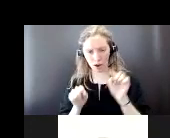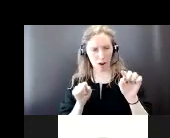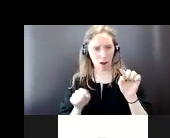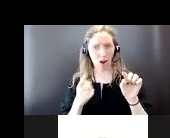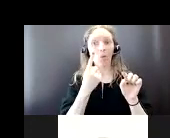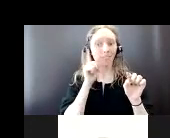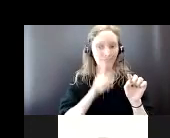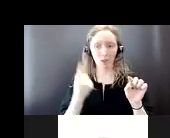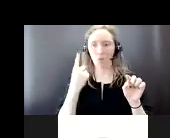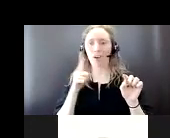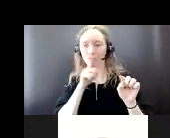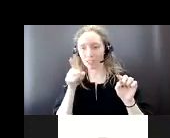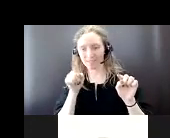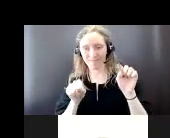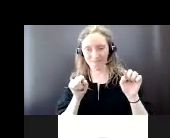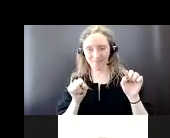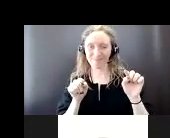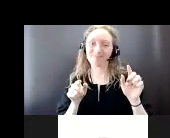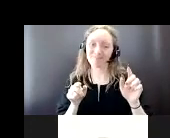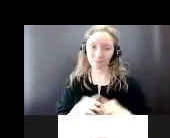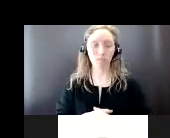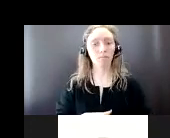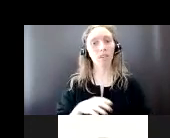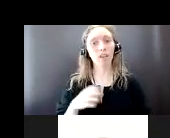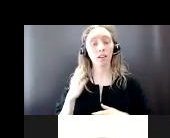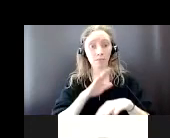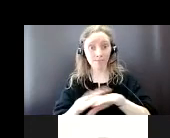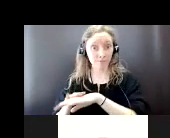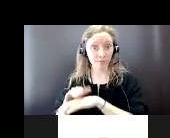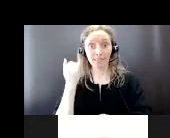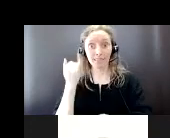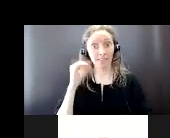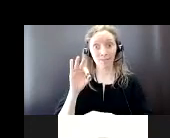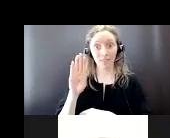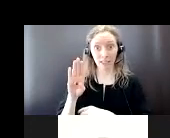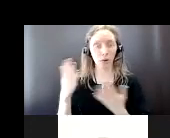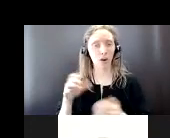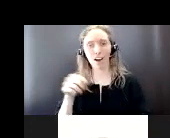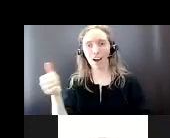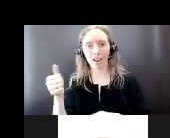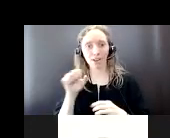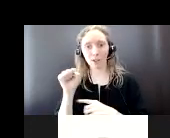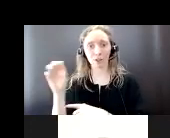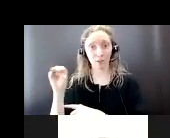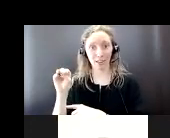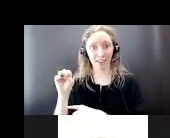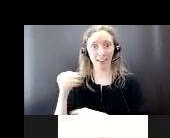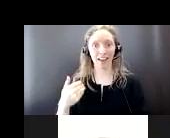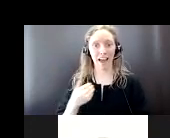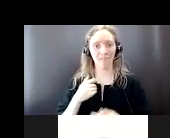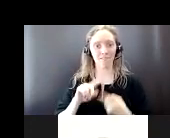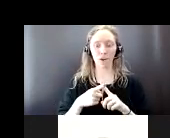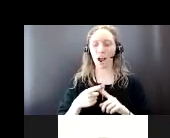If you don't know them, there's no reason for you to add them to your social media. Be wary of profiles that